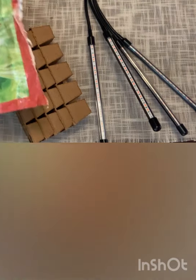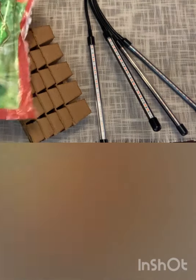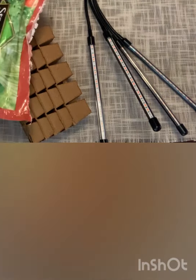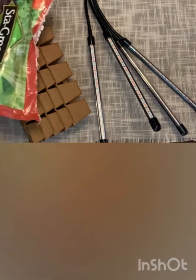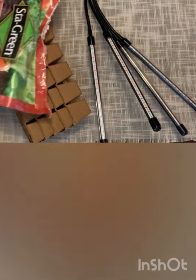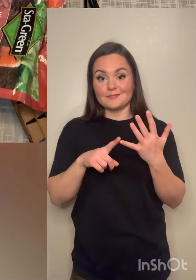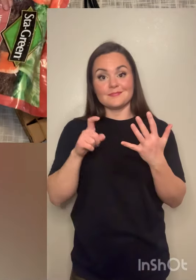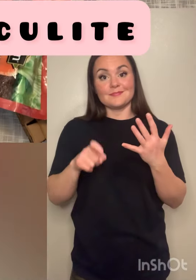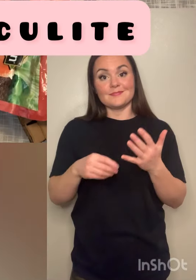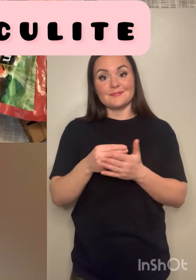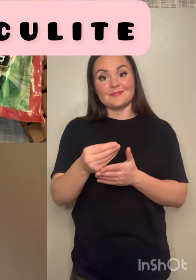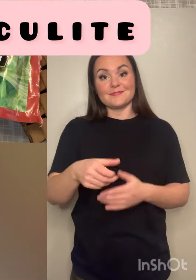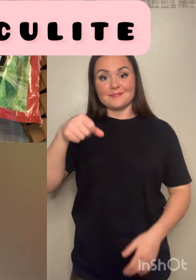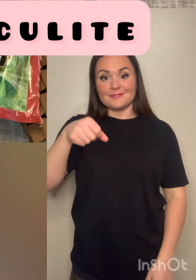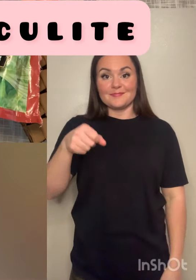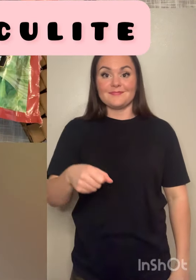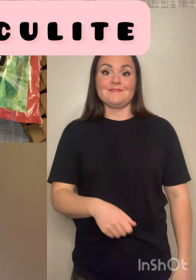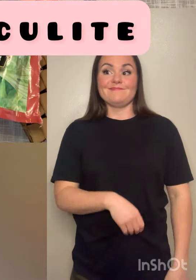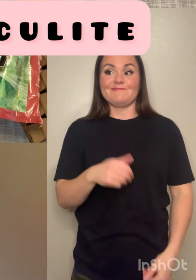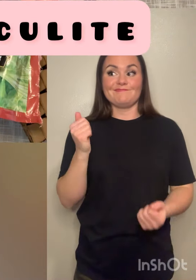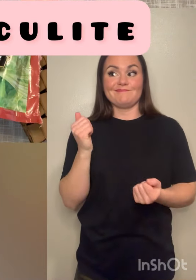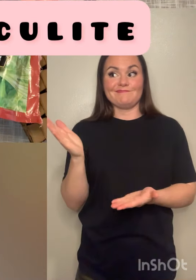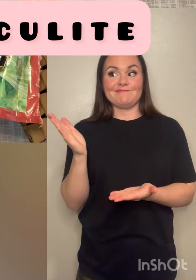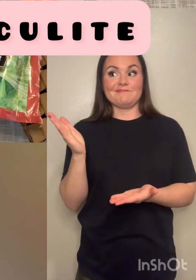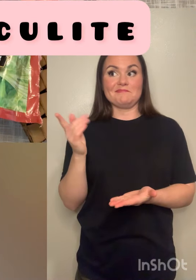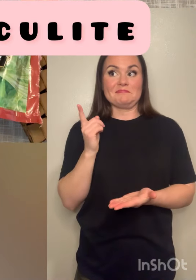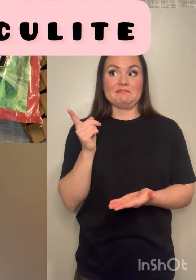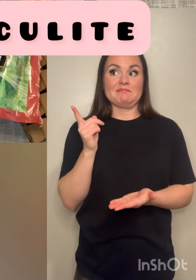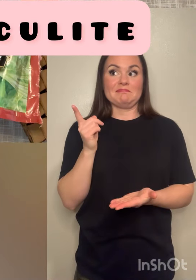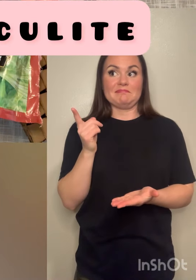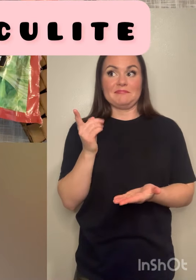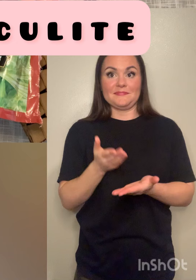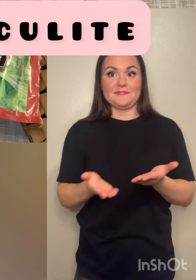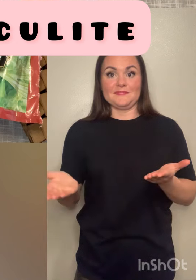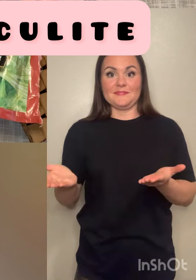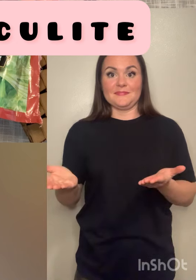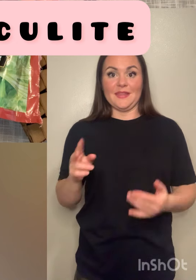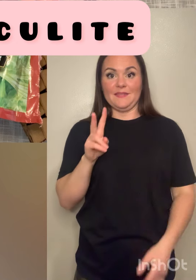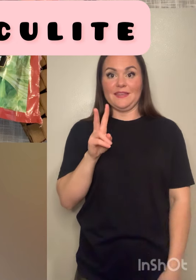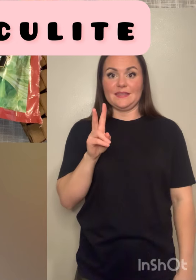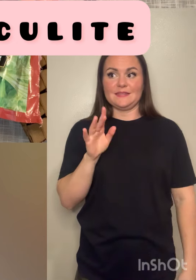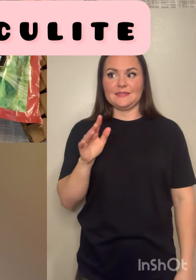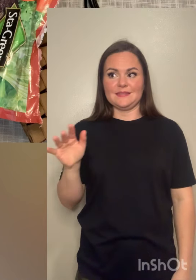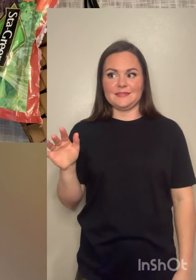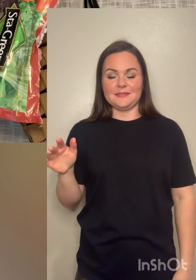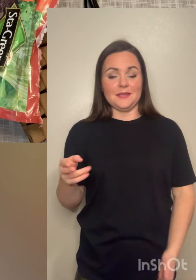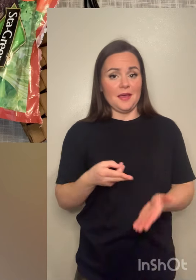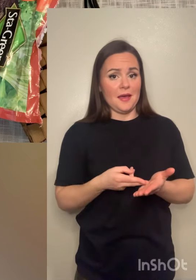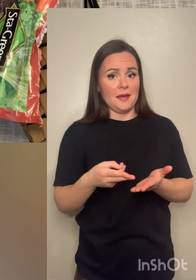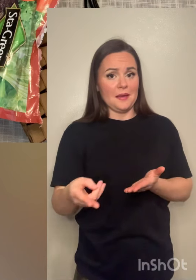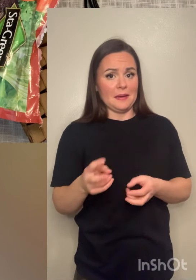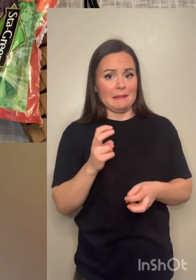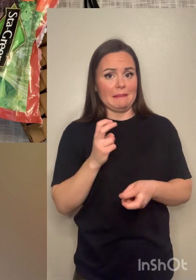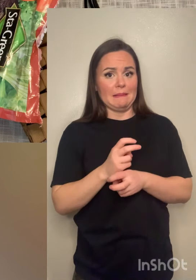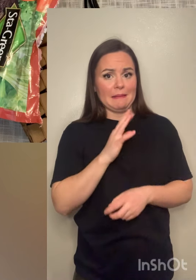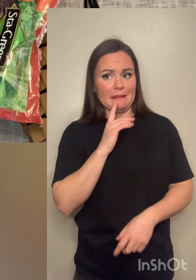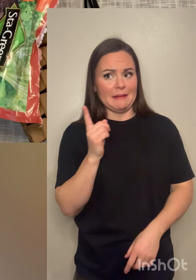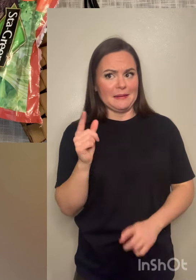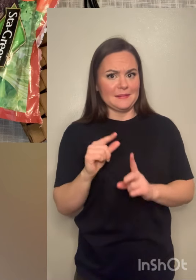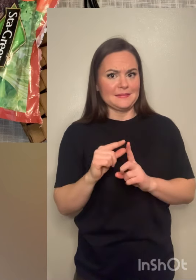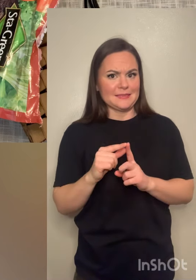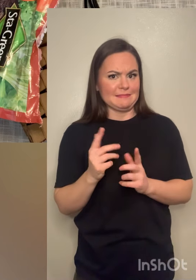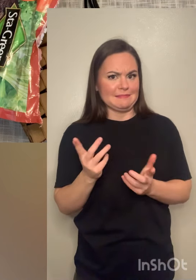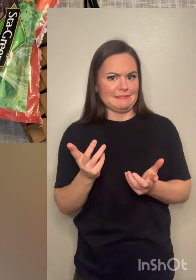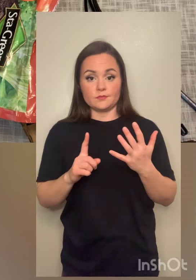You will also need a bag of this stuff. Why lie? I can't pronounce it. This stuff keeps your plants